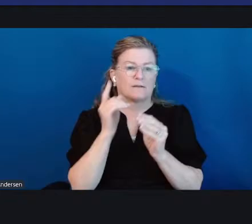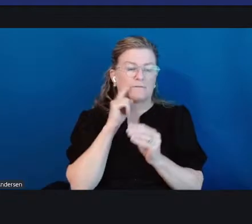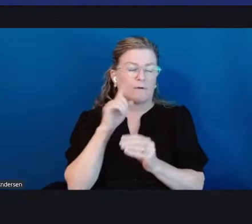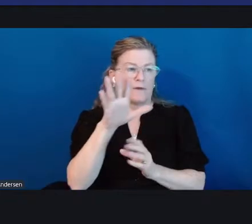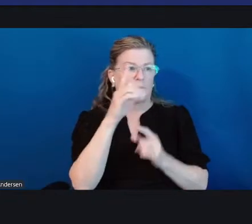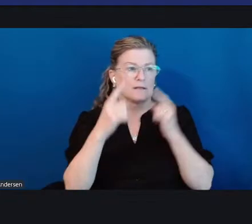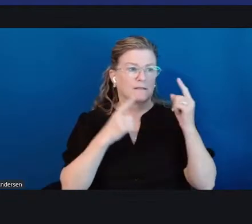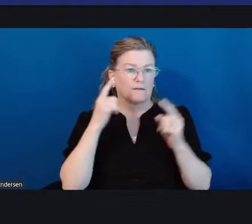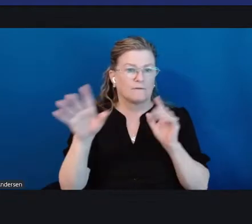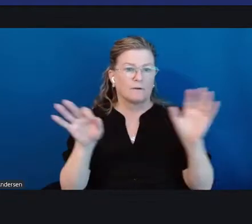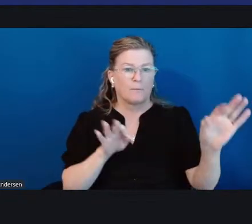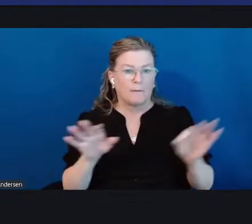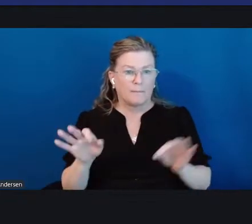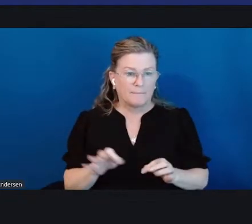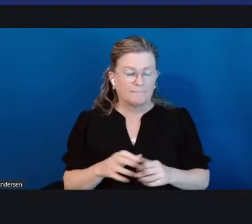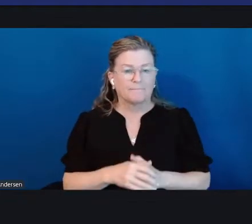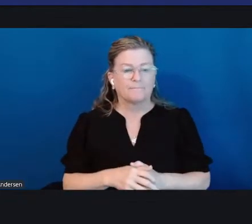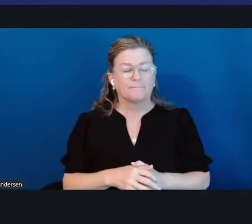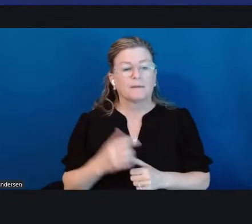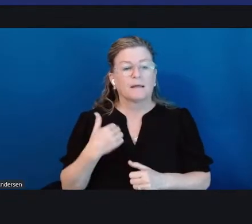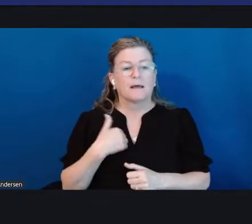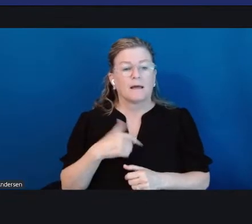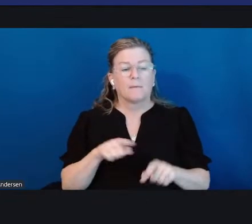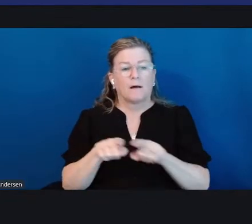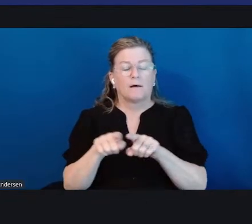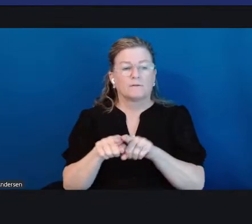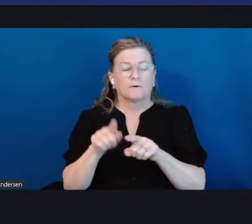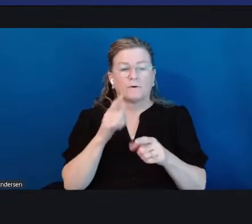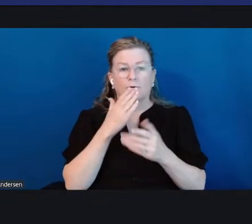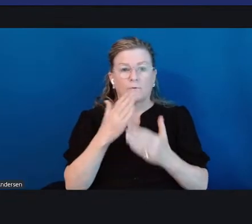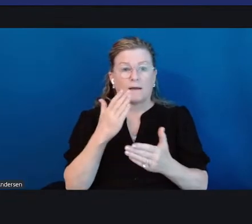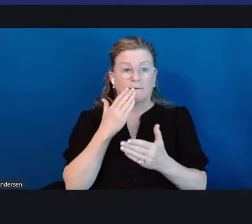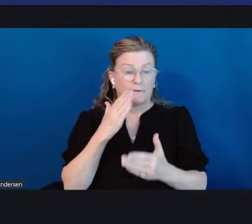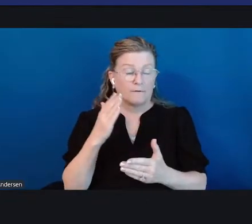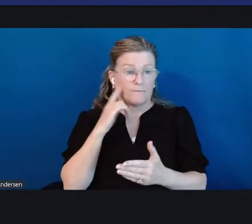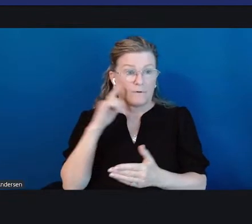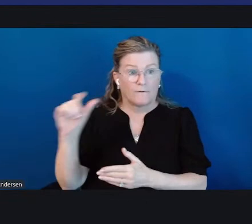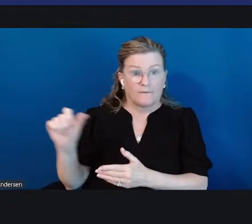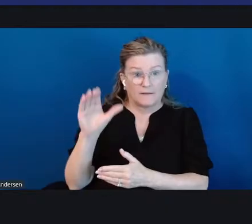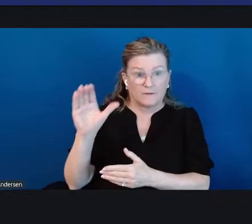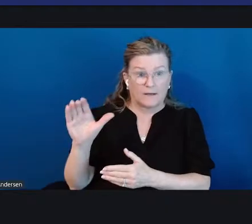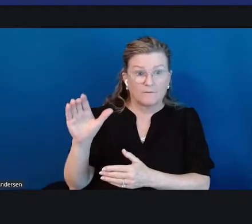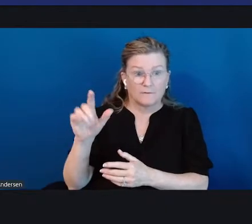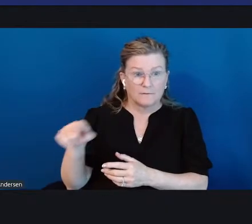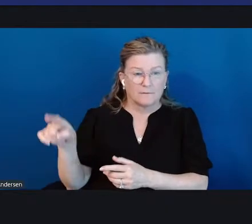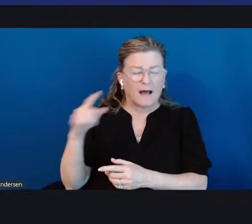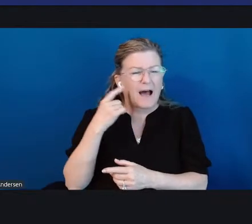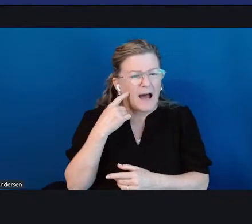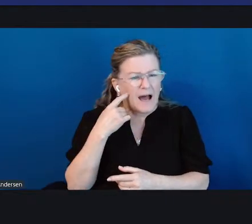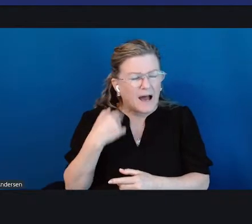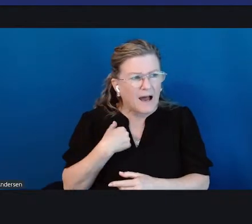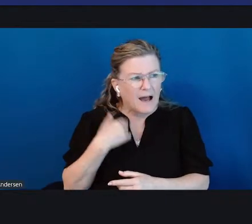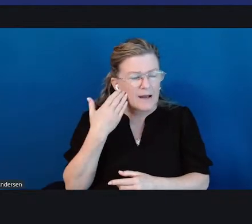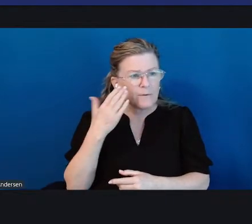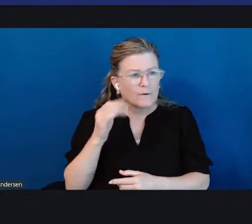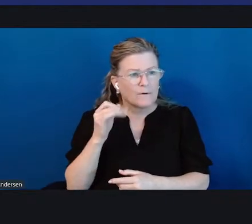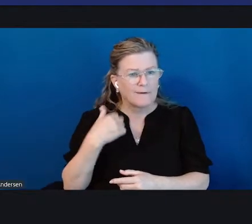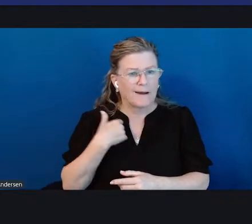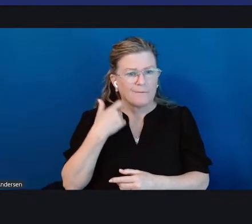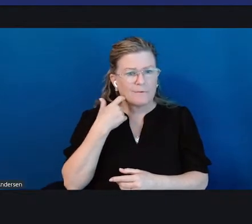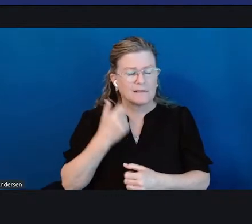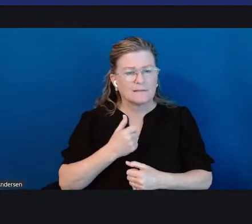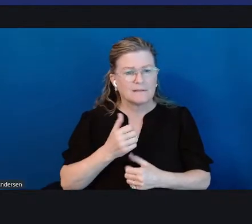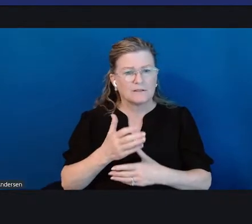of appointment. But I'm also grateful, in addition, for the Advisory Council. I don't know that I have recently expressed